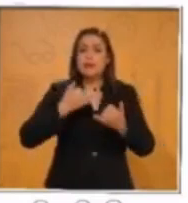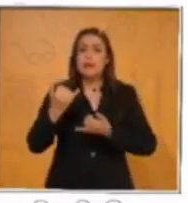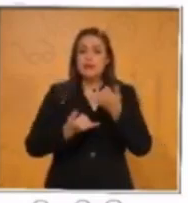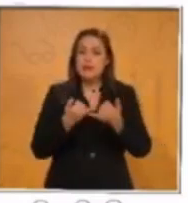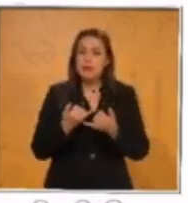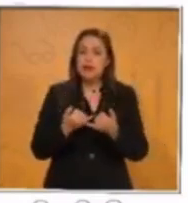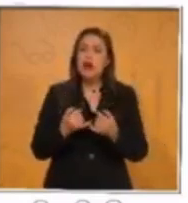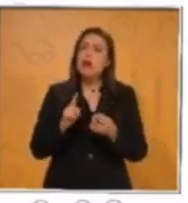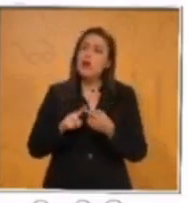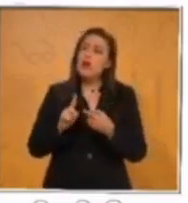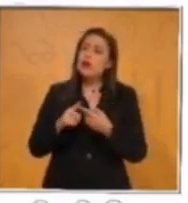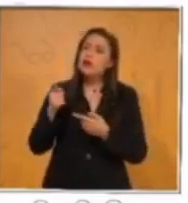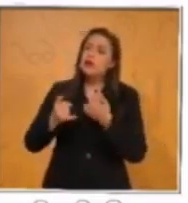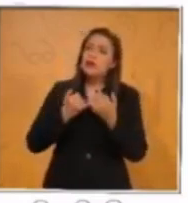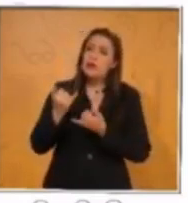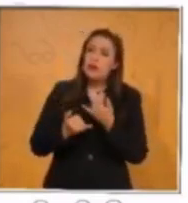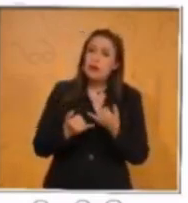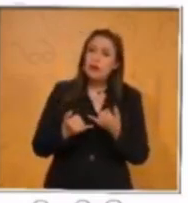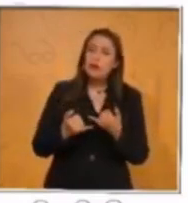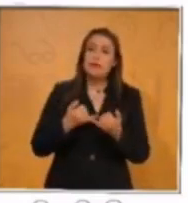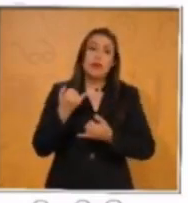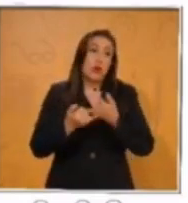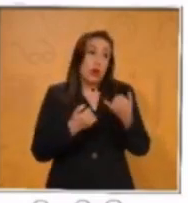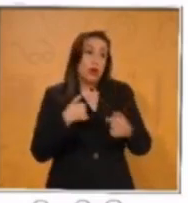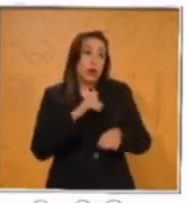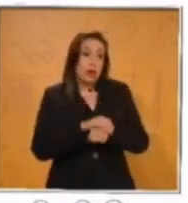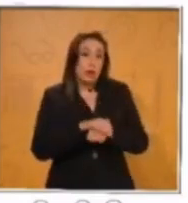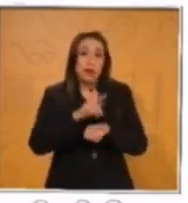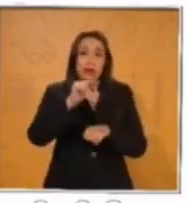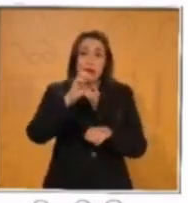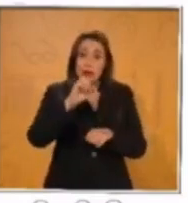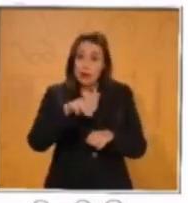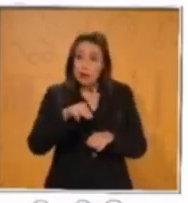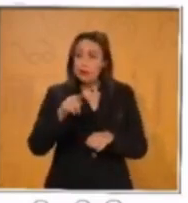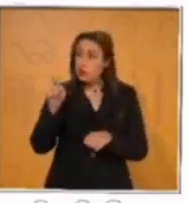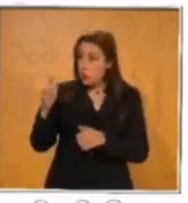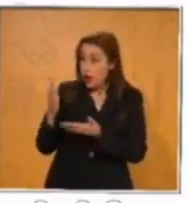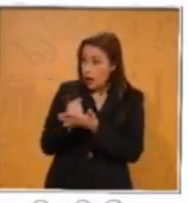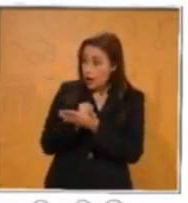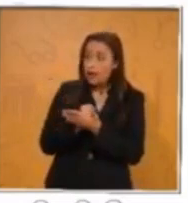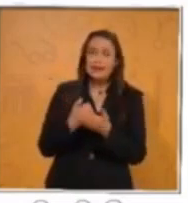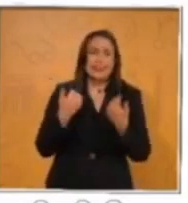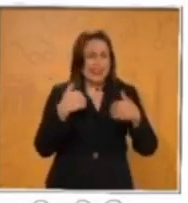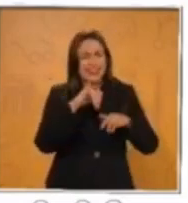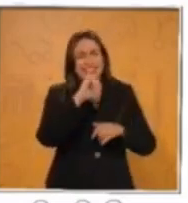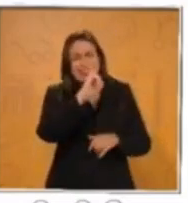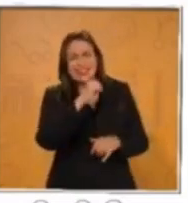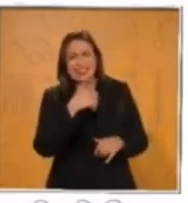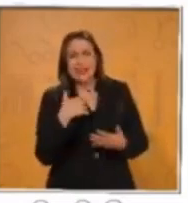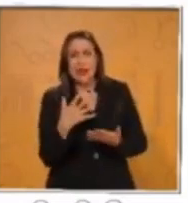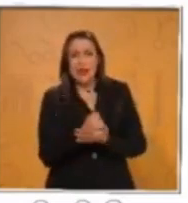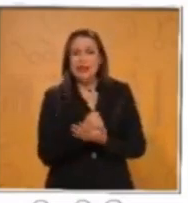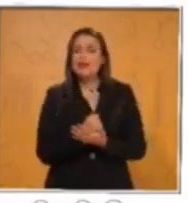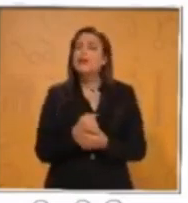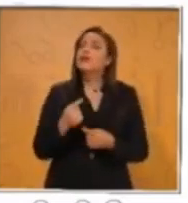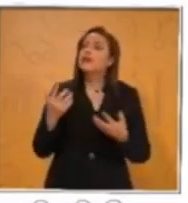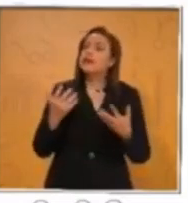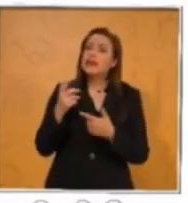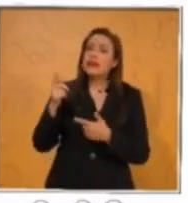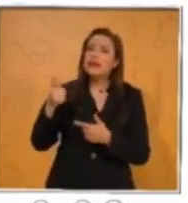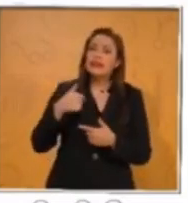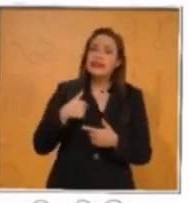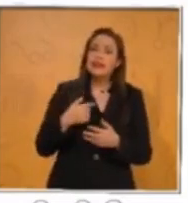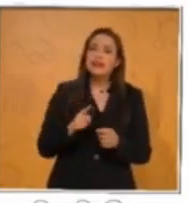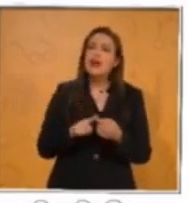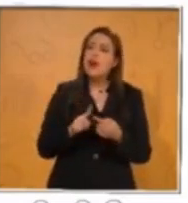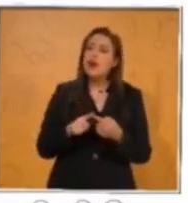with? I played against Tom. Did you win? Of course I won. What did you do after your soccer